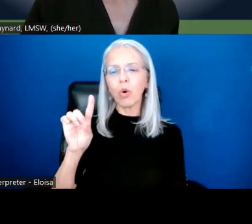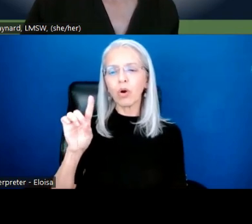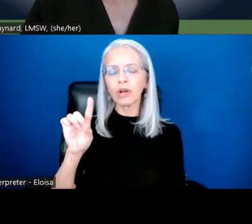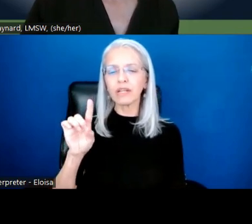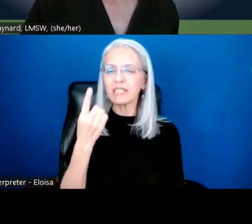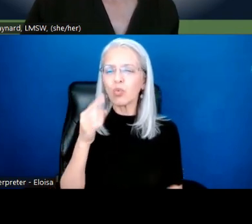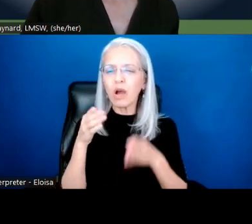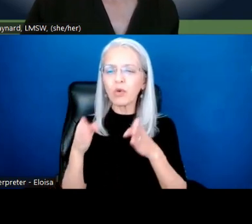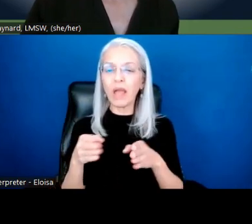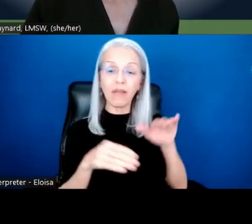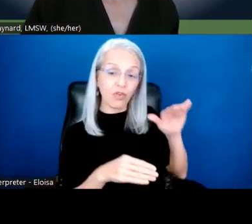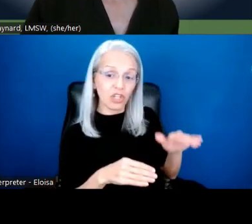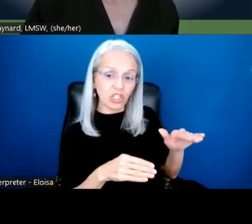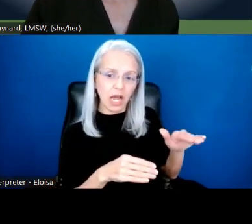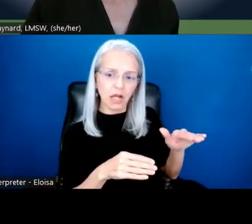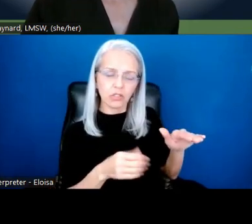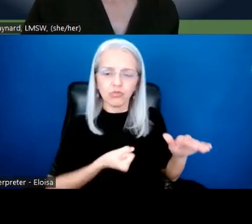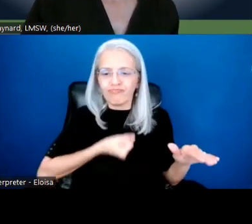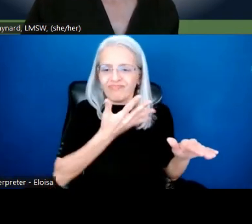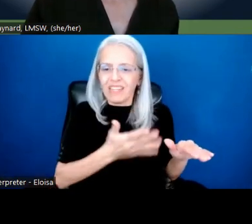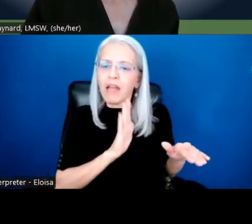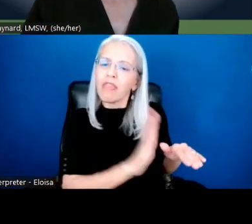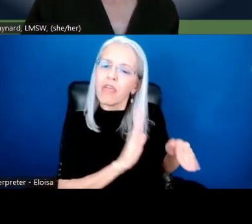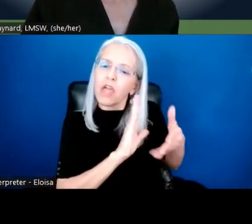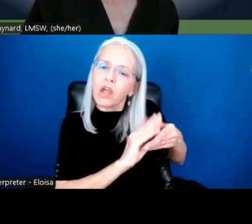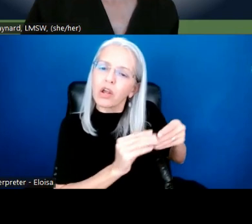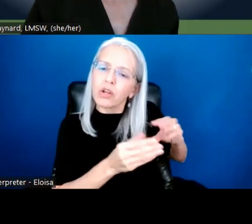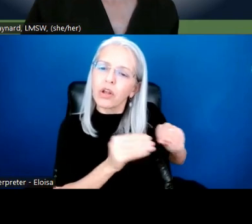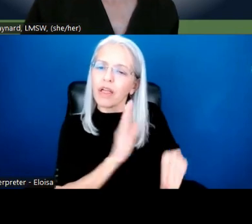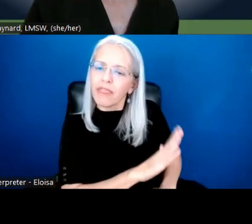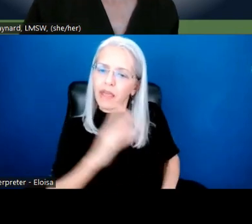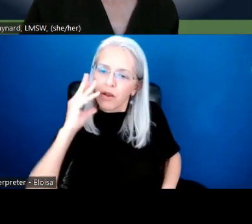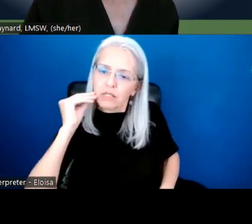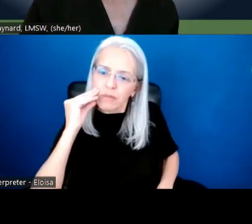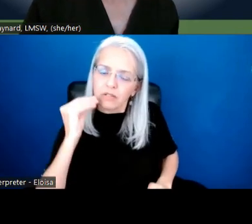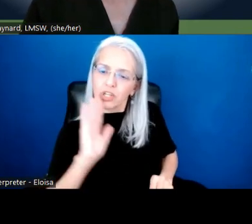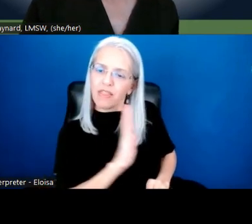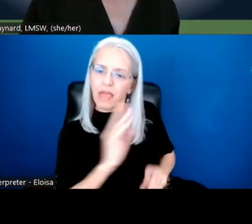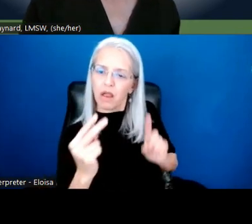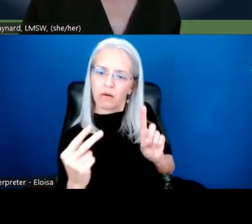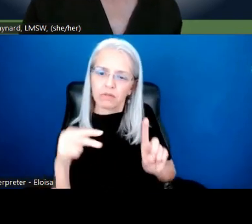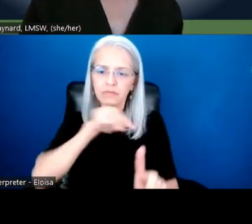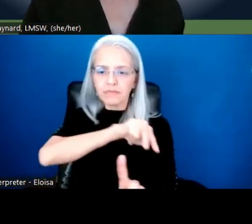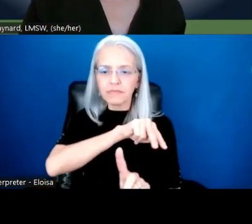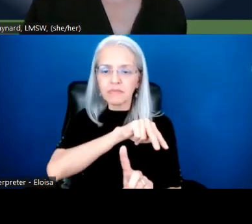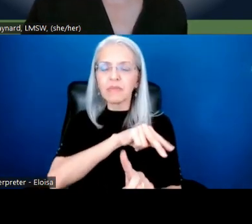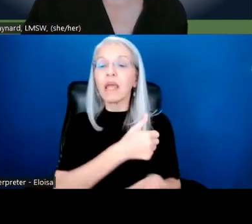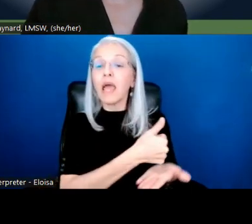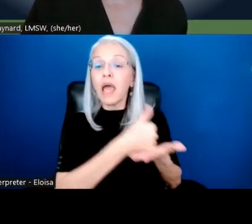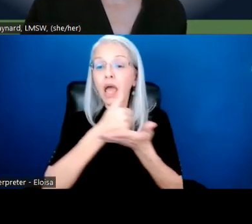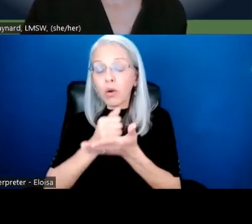life from their perspective, so to speak. It helps facilitate understanding and